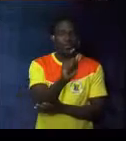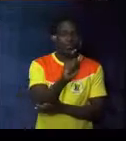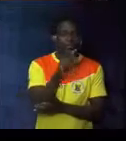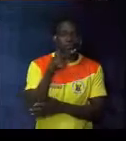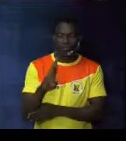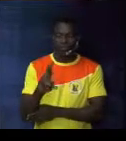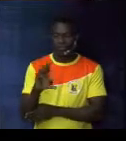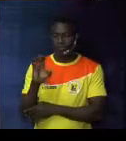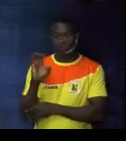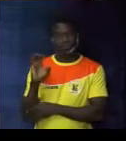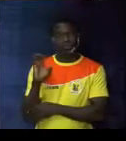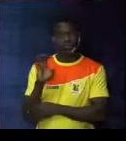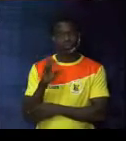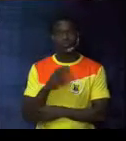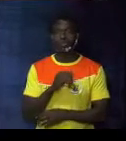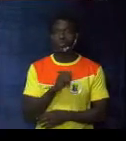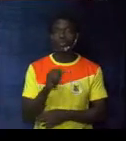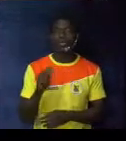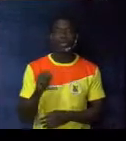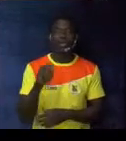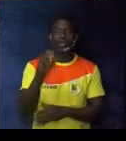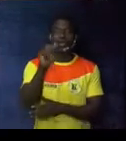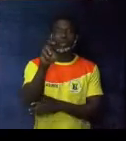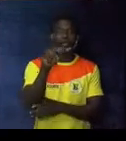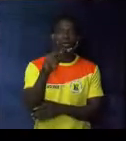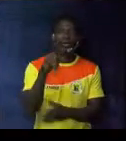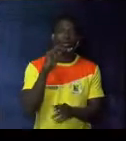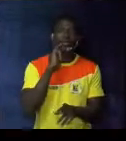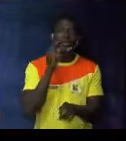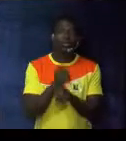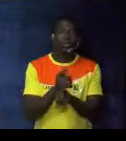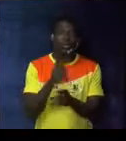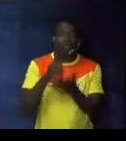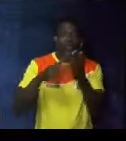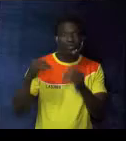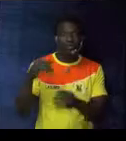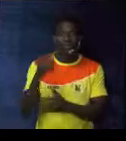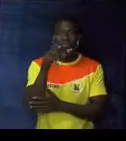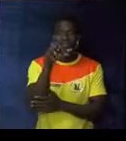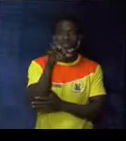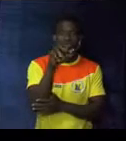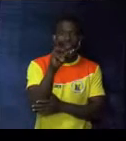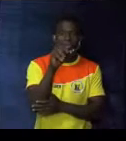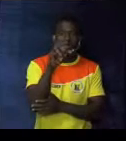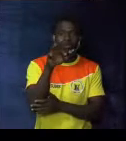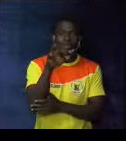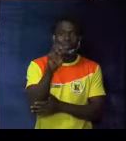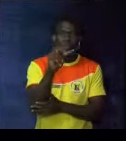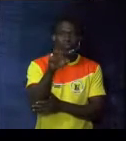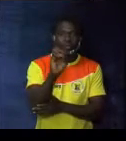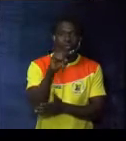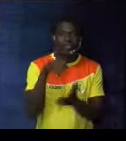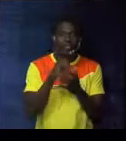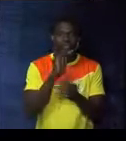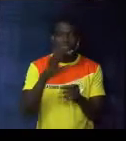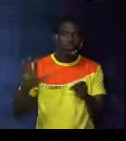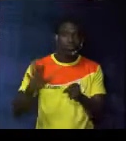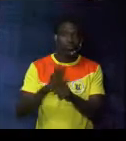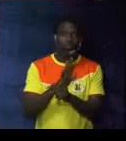spelled ARC. An arc is just part of the circumference. The circumference is